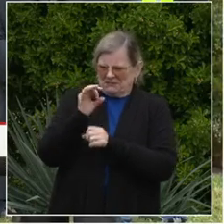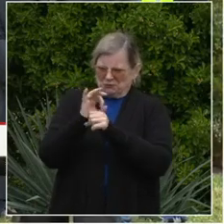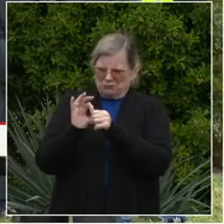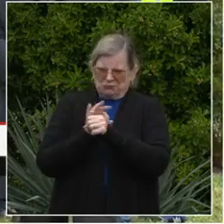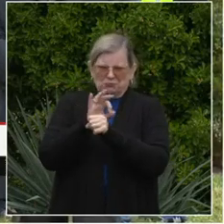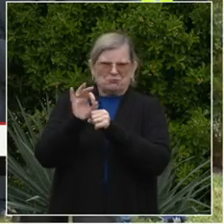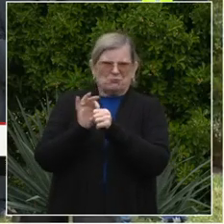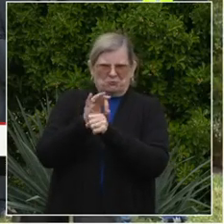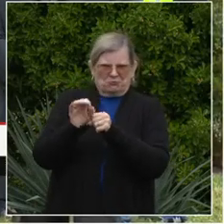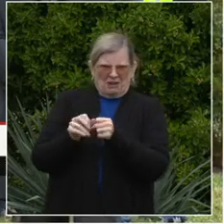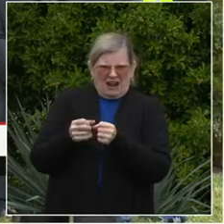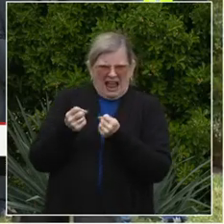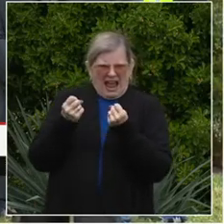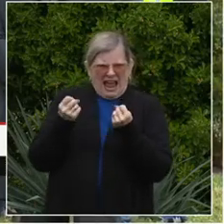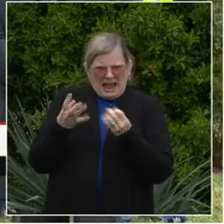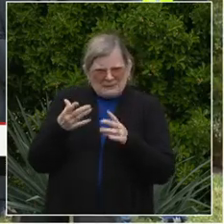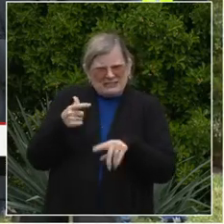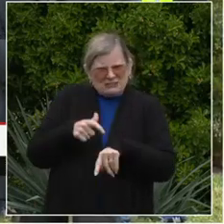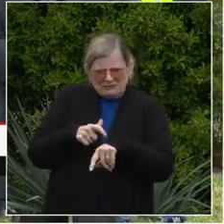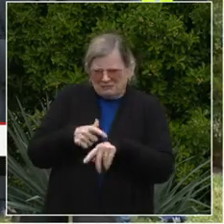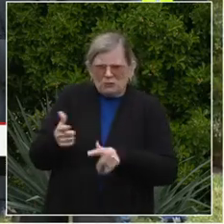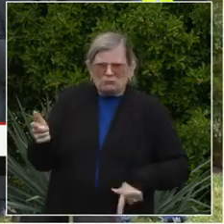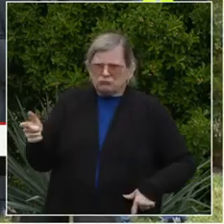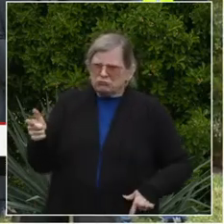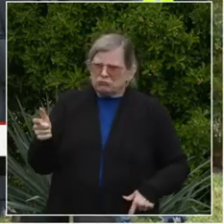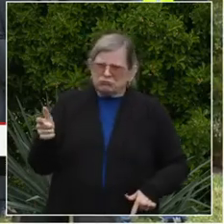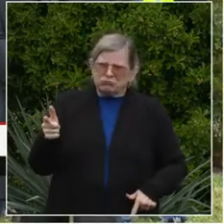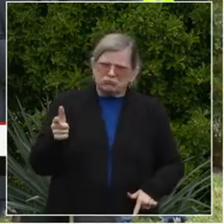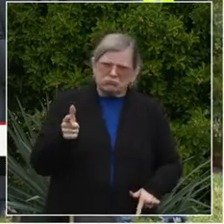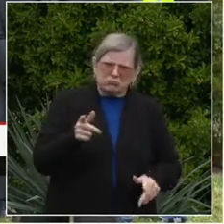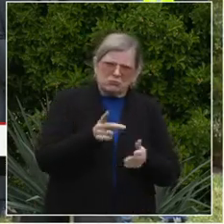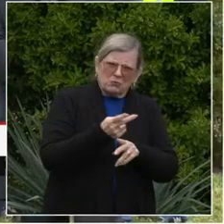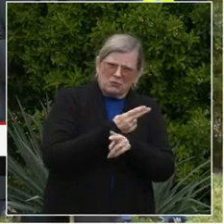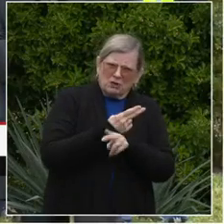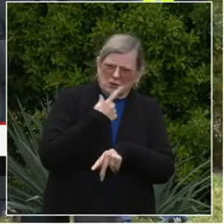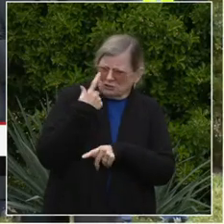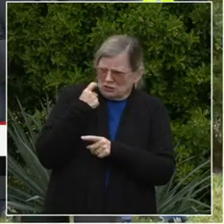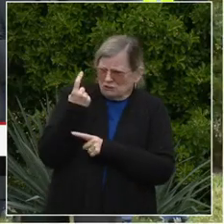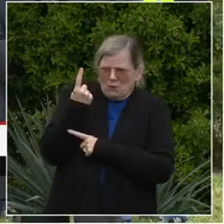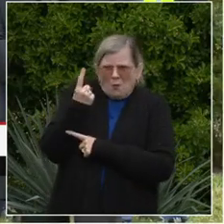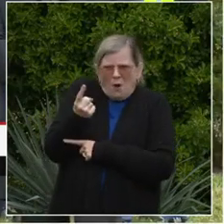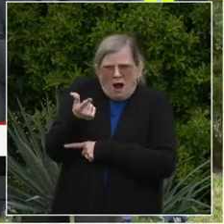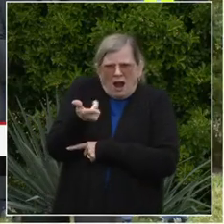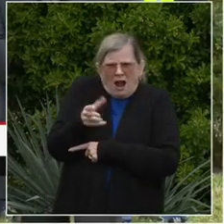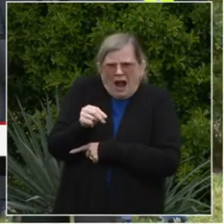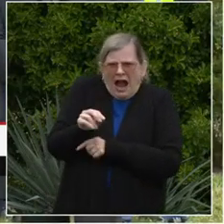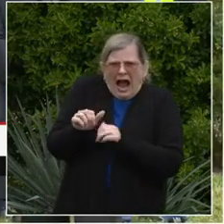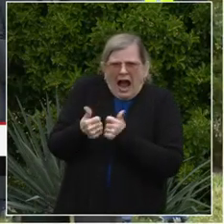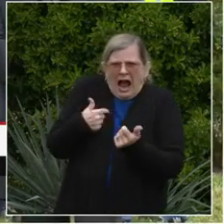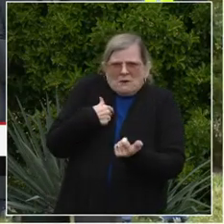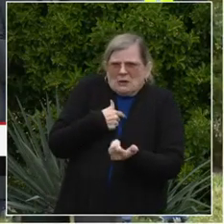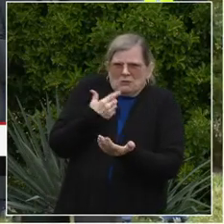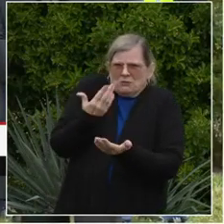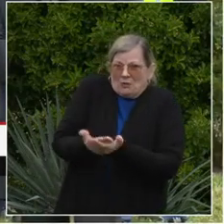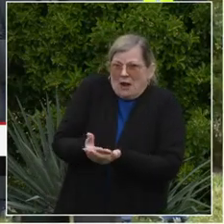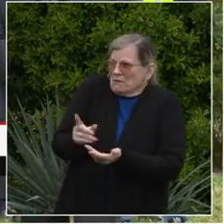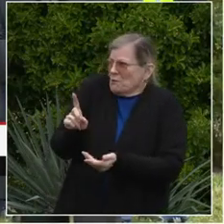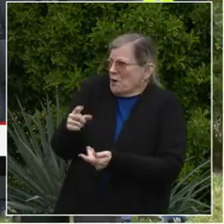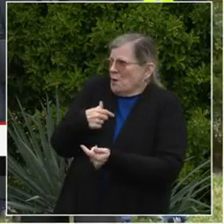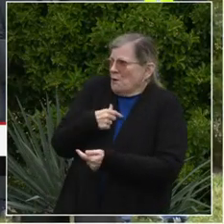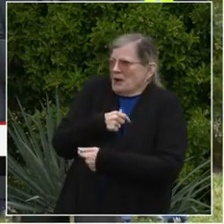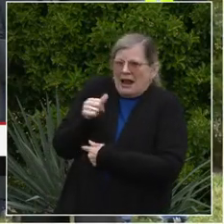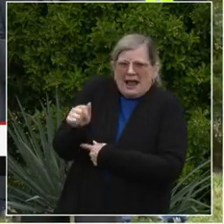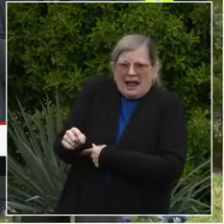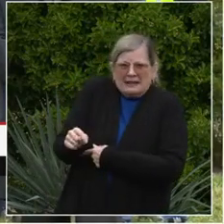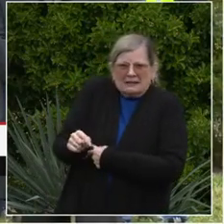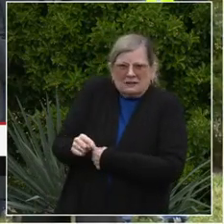as a result of the use of that one firearm? So how do we get to where it is we want to get to? One firearm at a time. Out